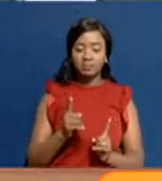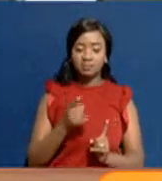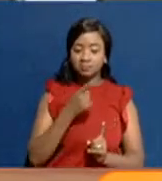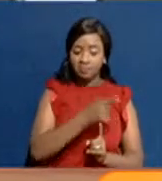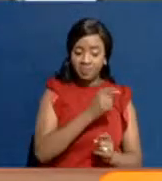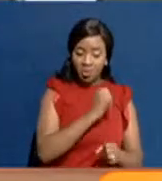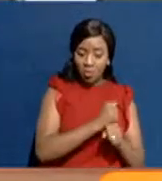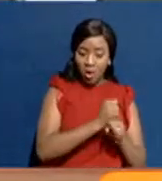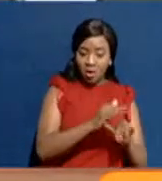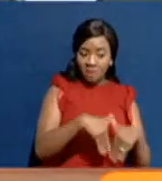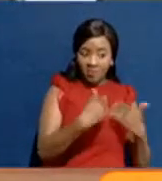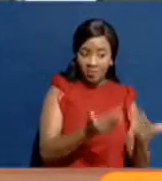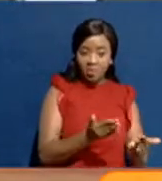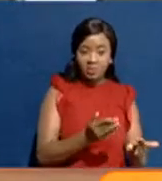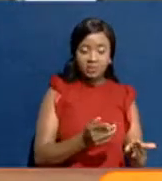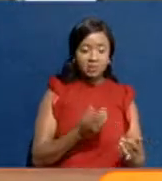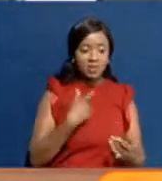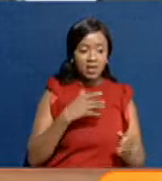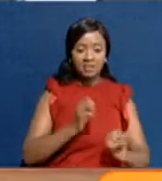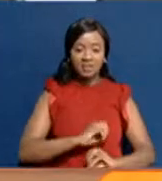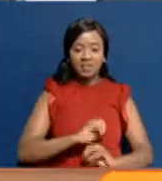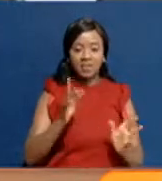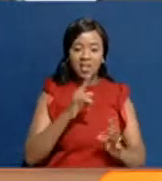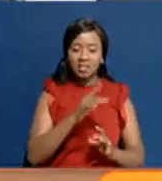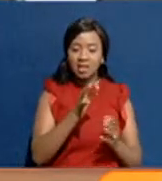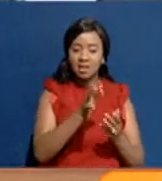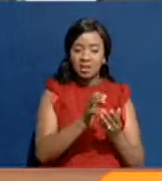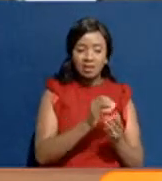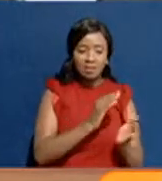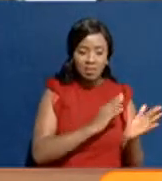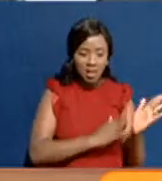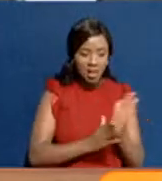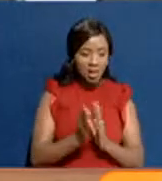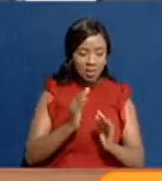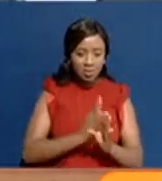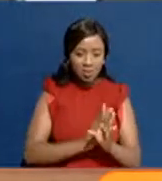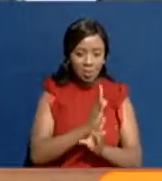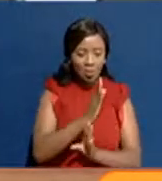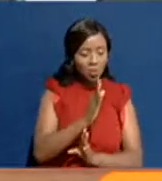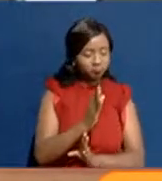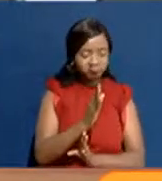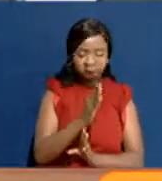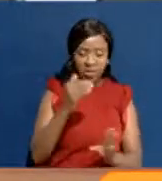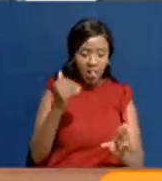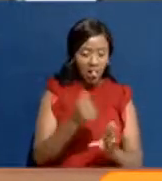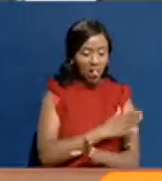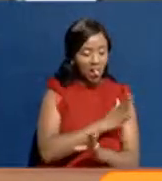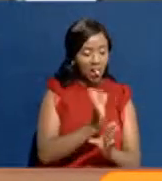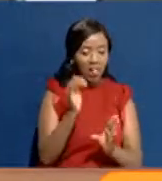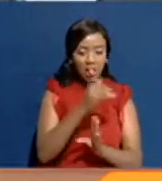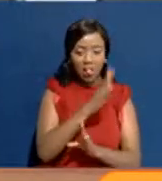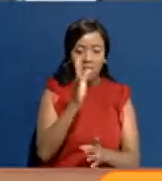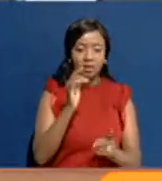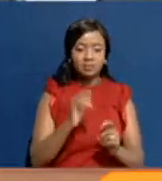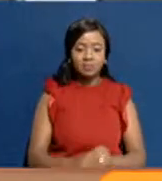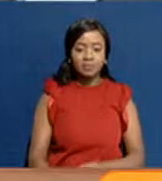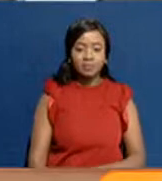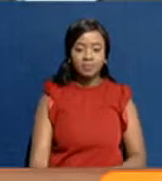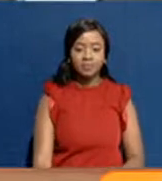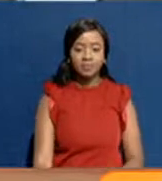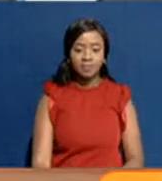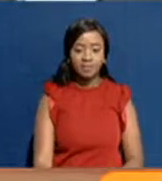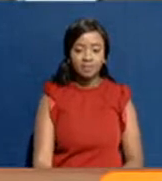accountability, whether you're talking of KEMSA, whether you're talking of sugar. And there's one thing that will happen,